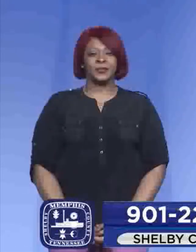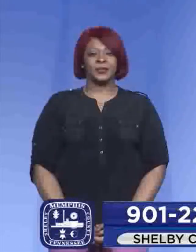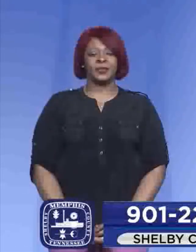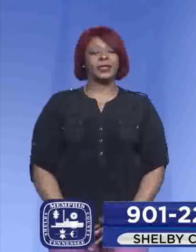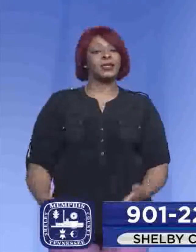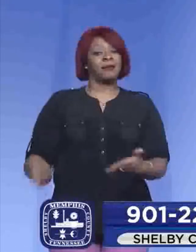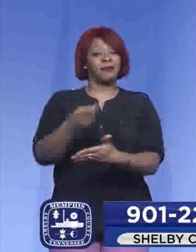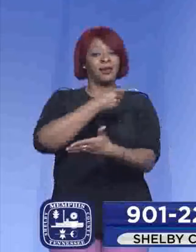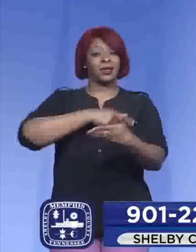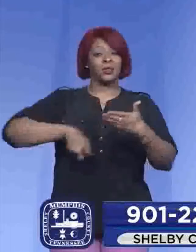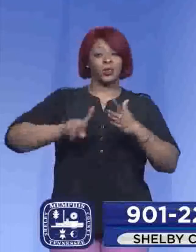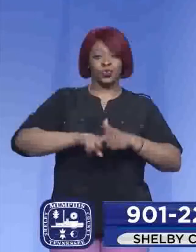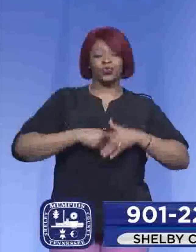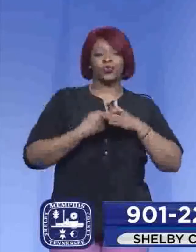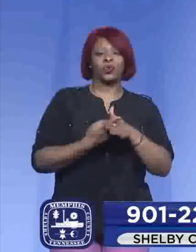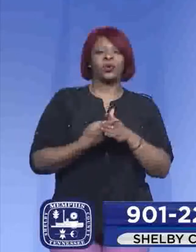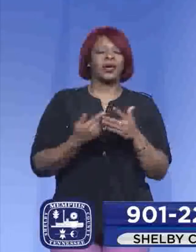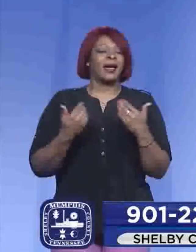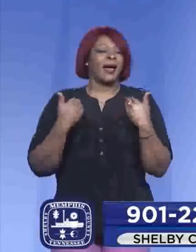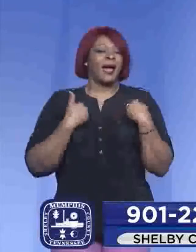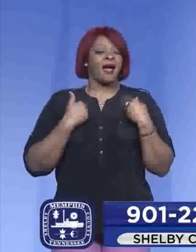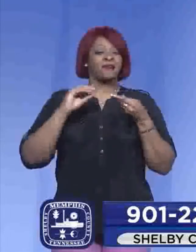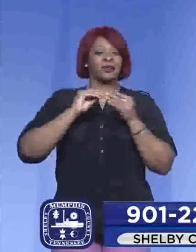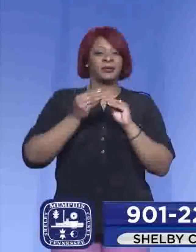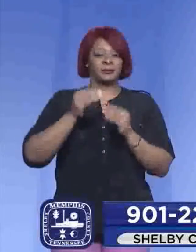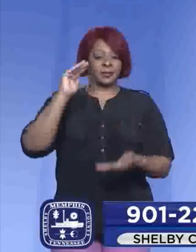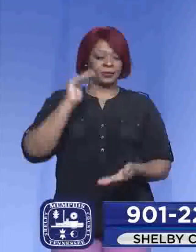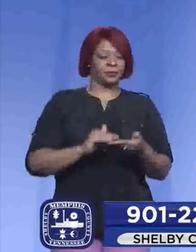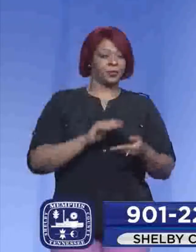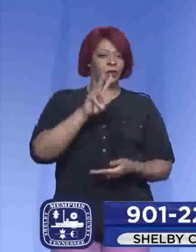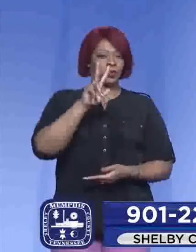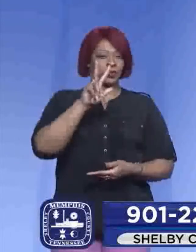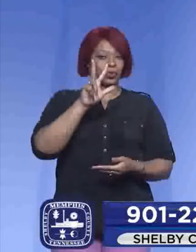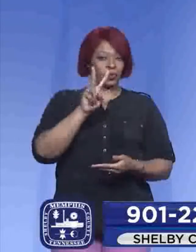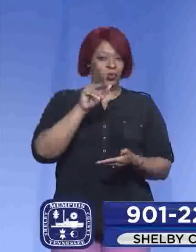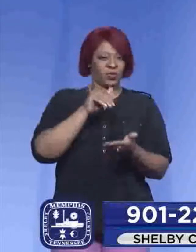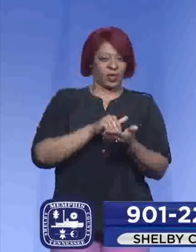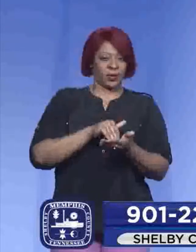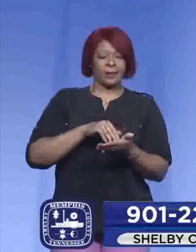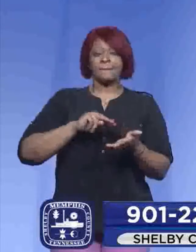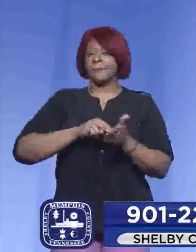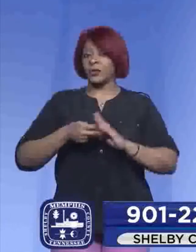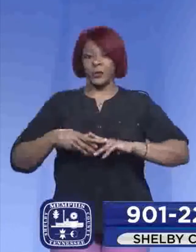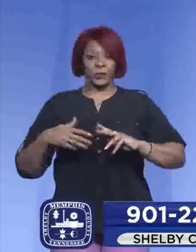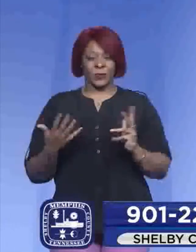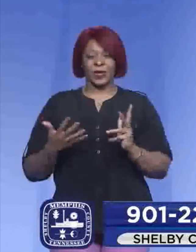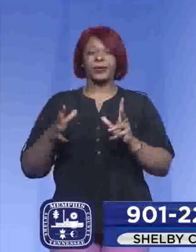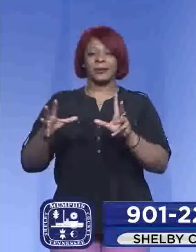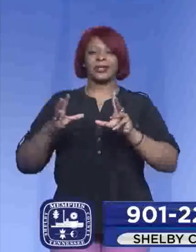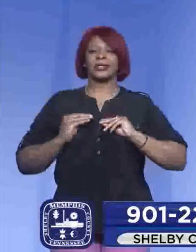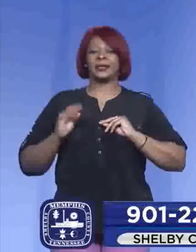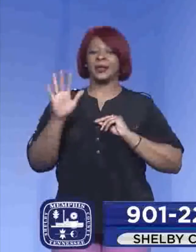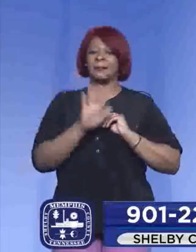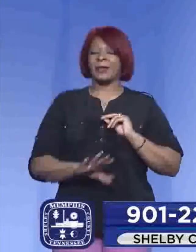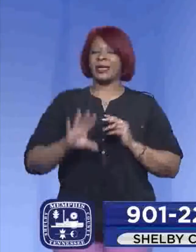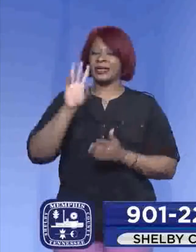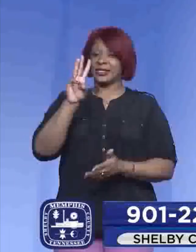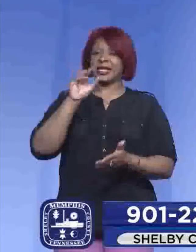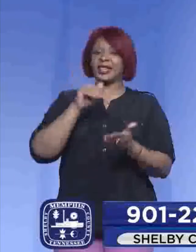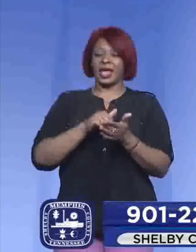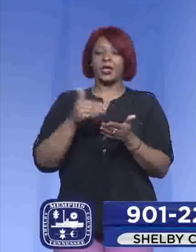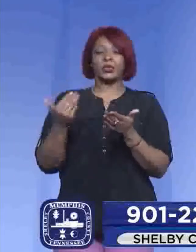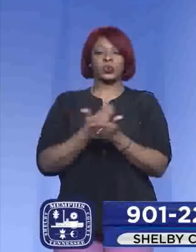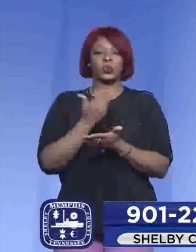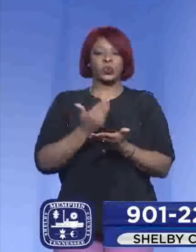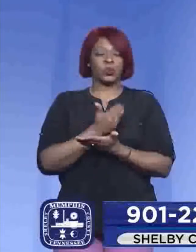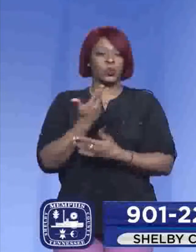Beginning next week, we should have our inventory down to about 32,000, and that means we're accepting about 6,000 new doses